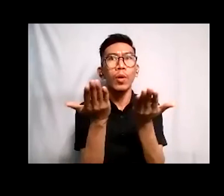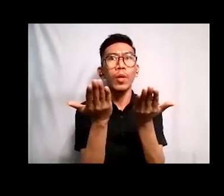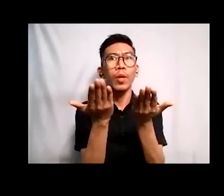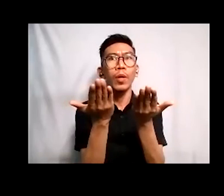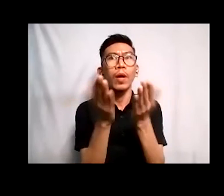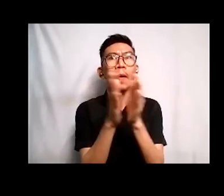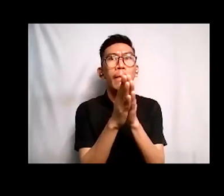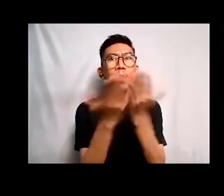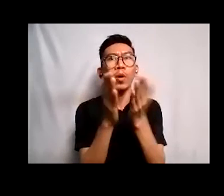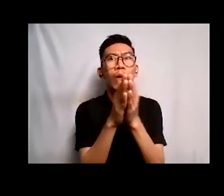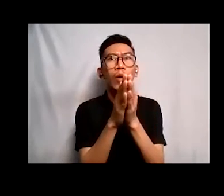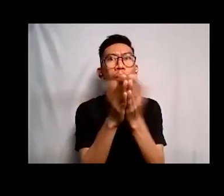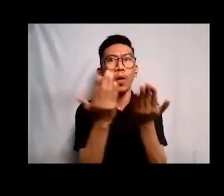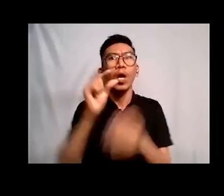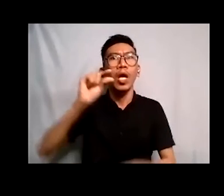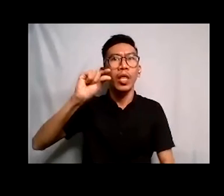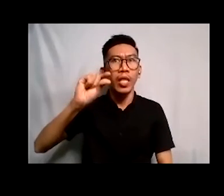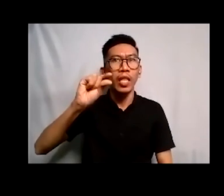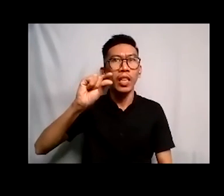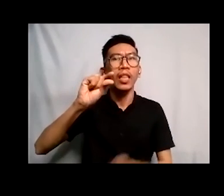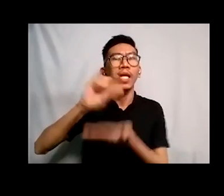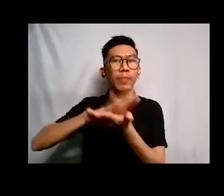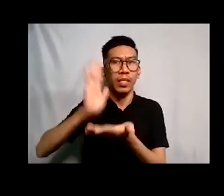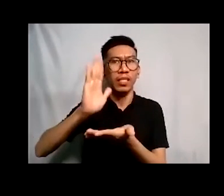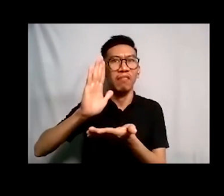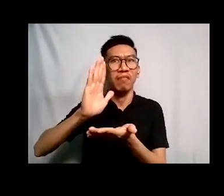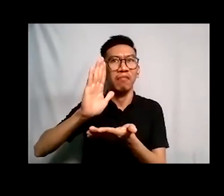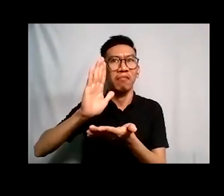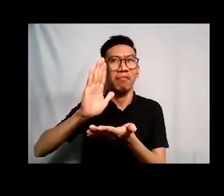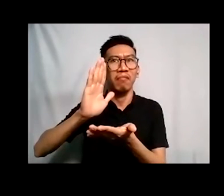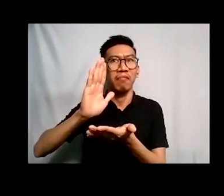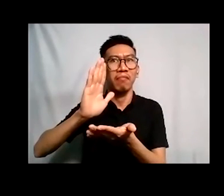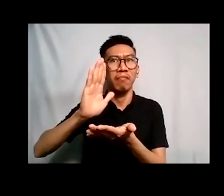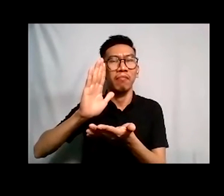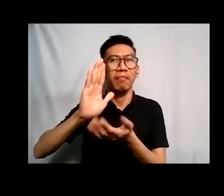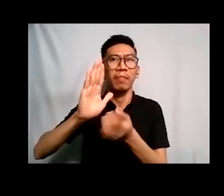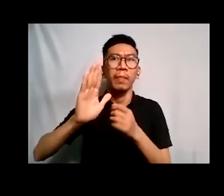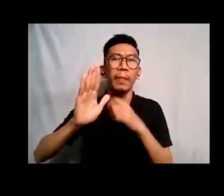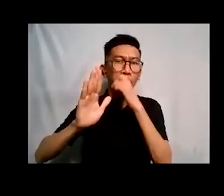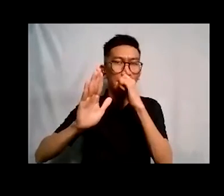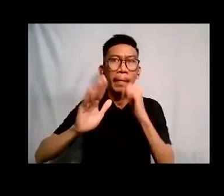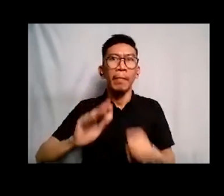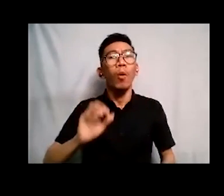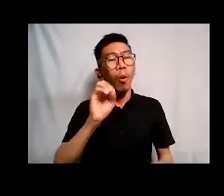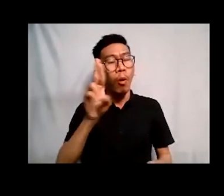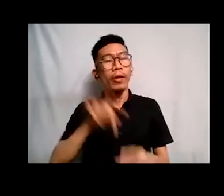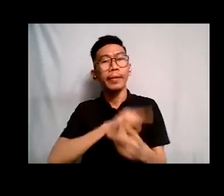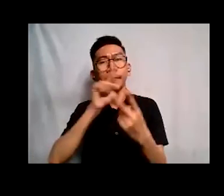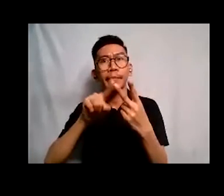thin, expensive, and not show the incorporation. Or you can teach it as